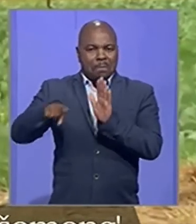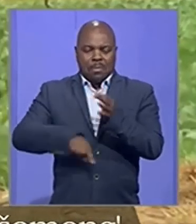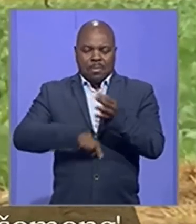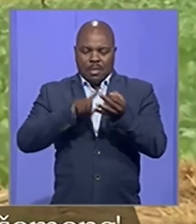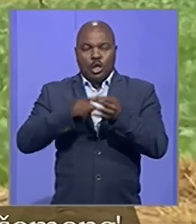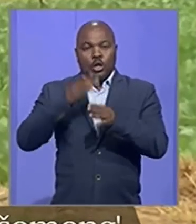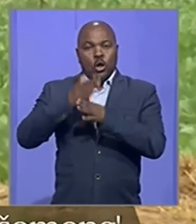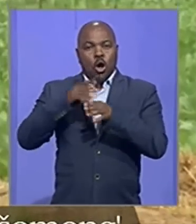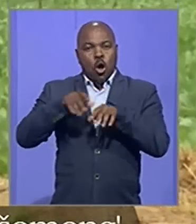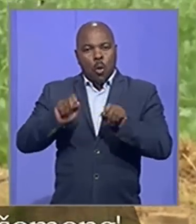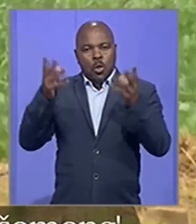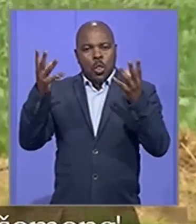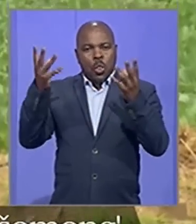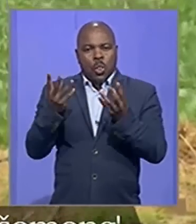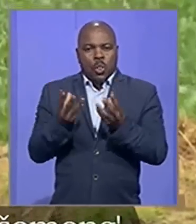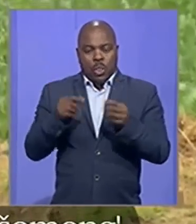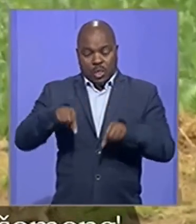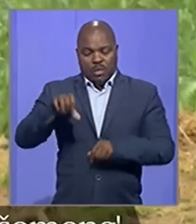ya mešomo ka nageng.